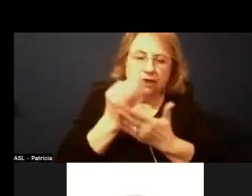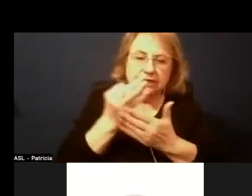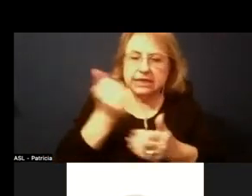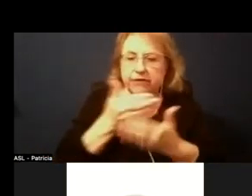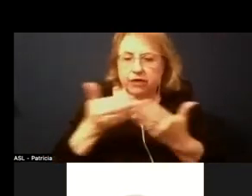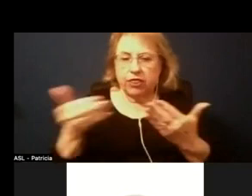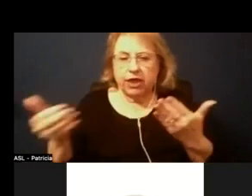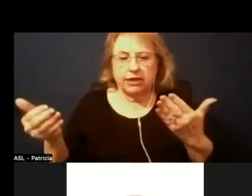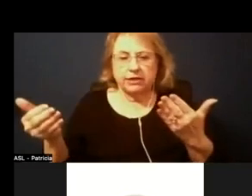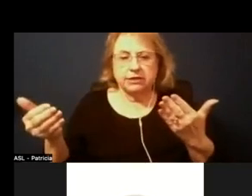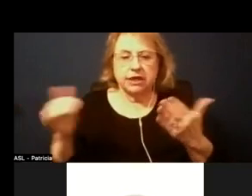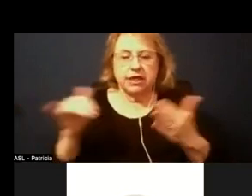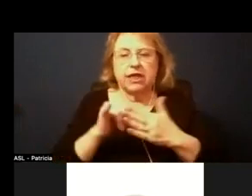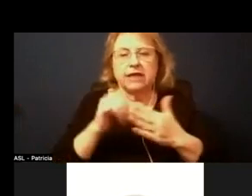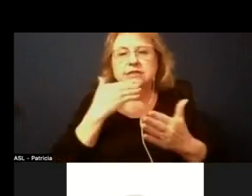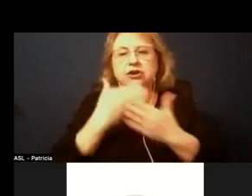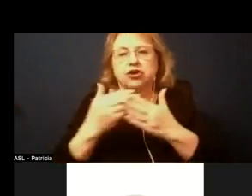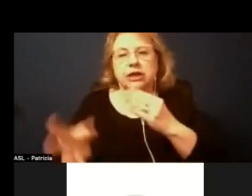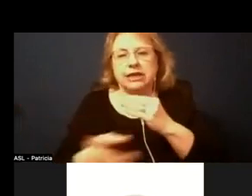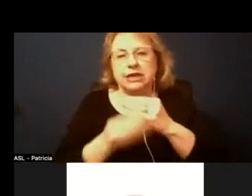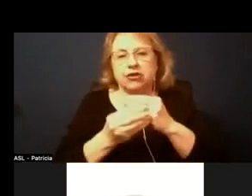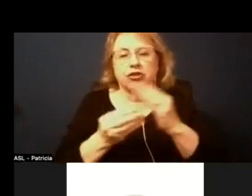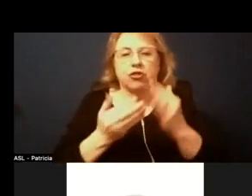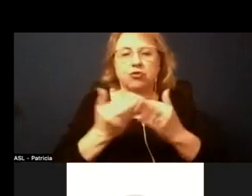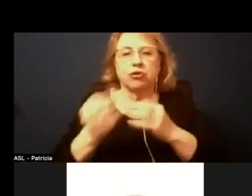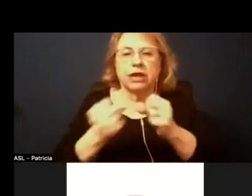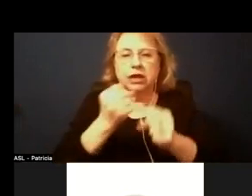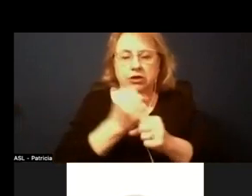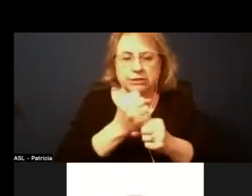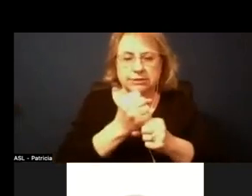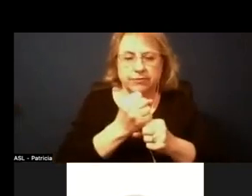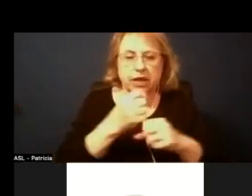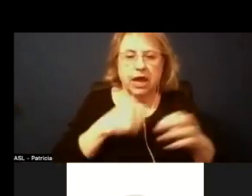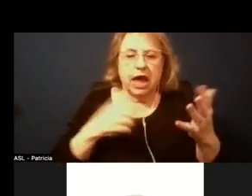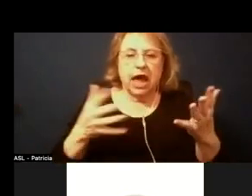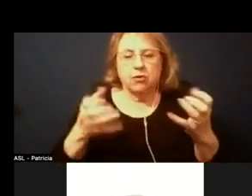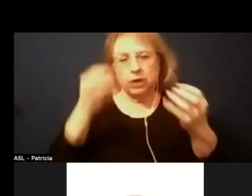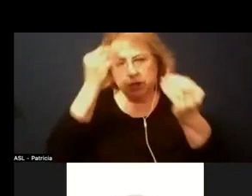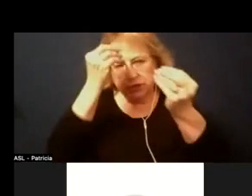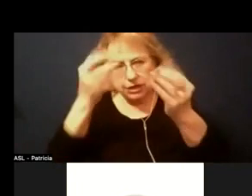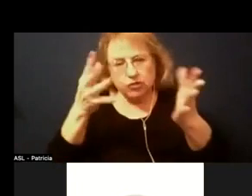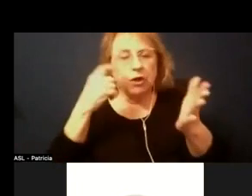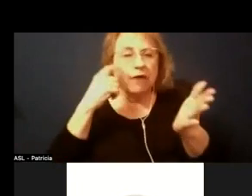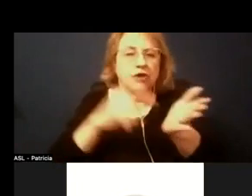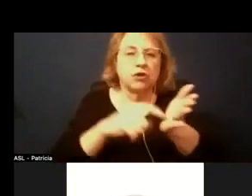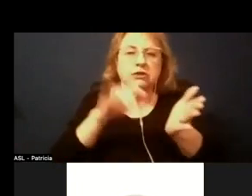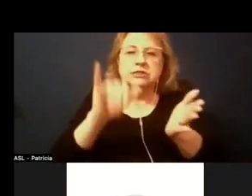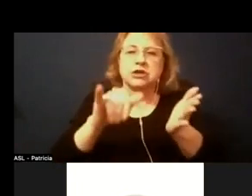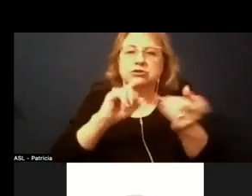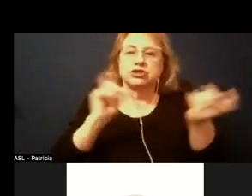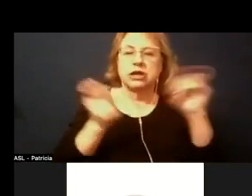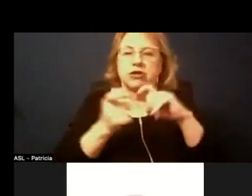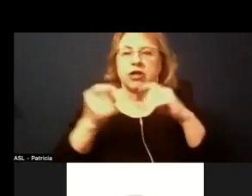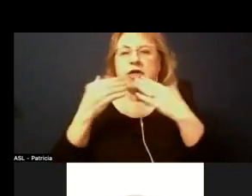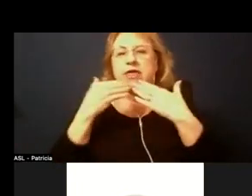think that that's that's a really good addition over the years so um i just wanted to let you know that i've noticed uh those changes and um thank